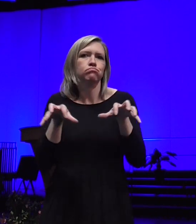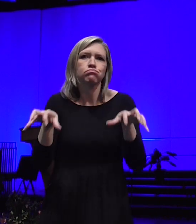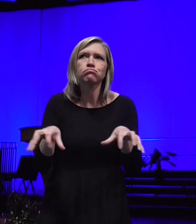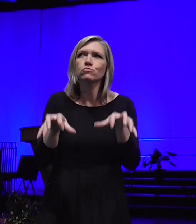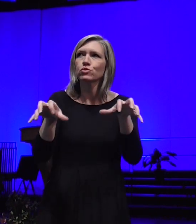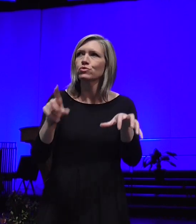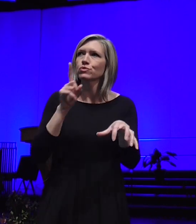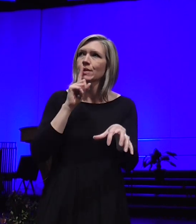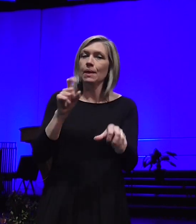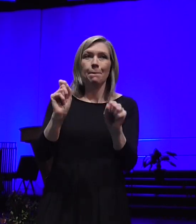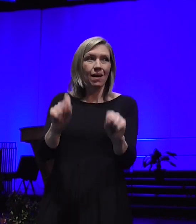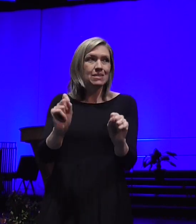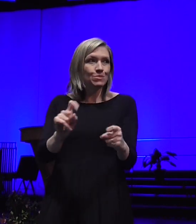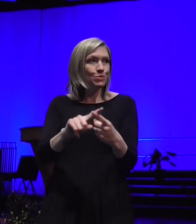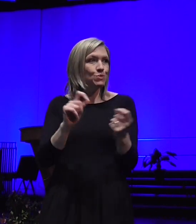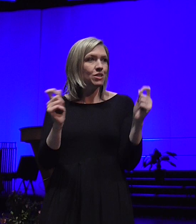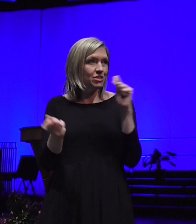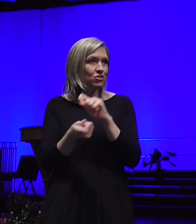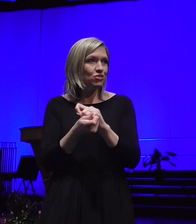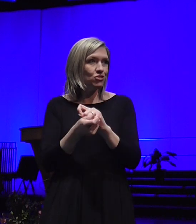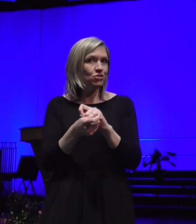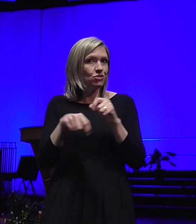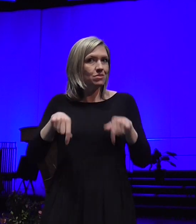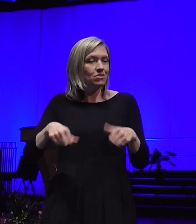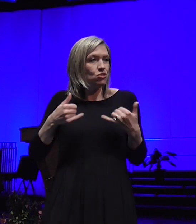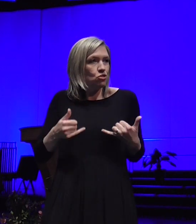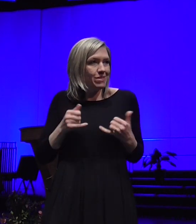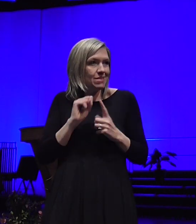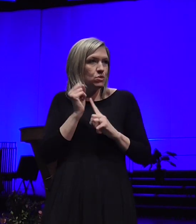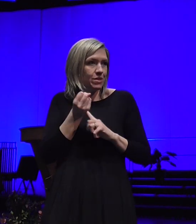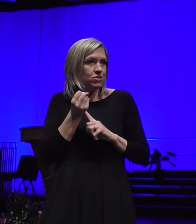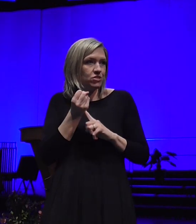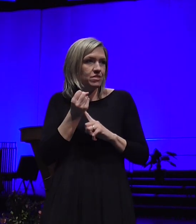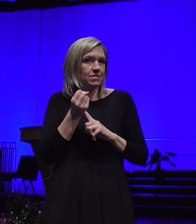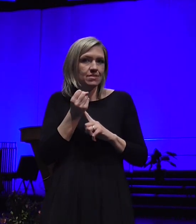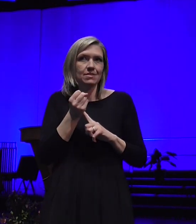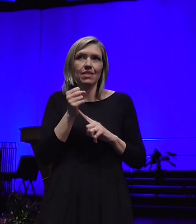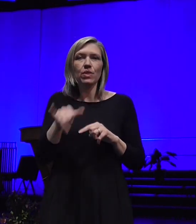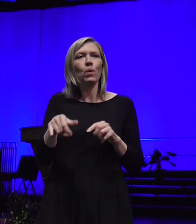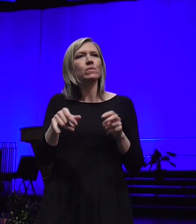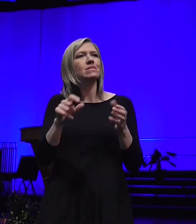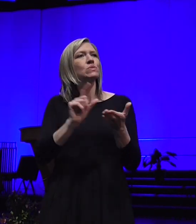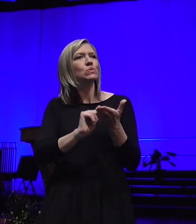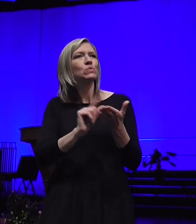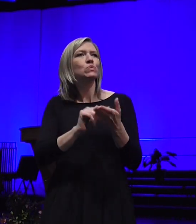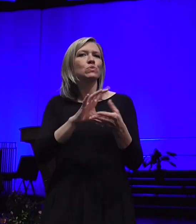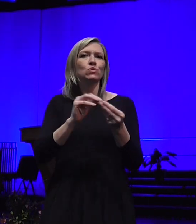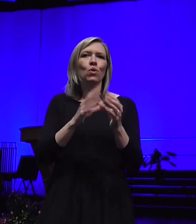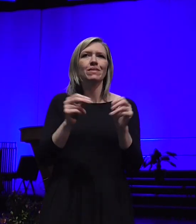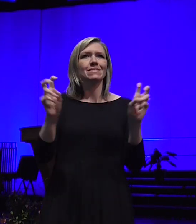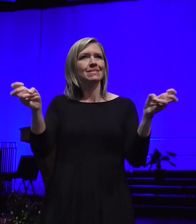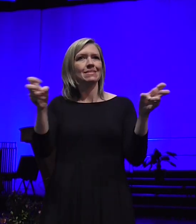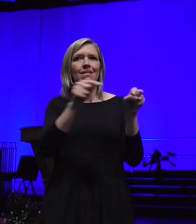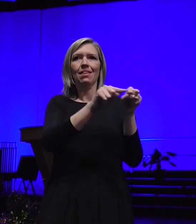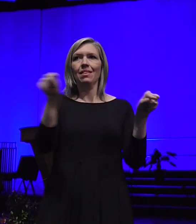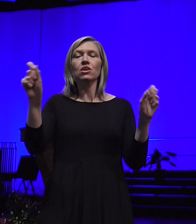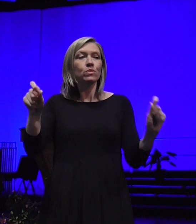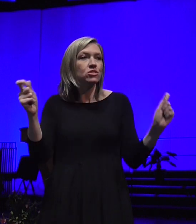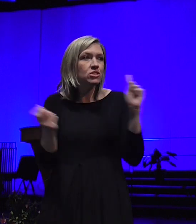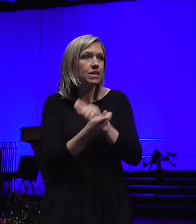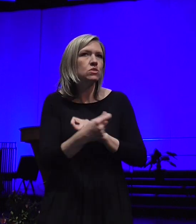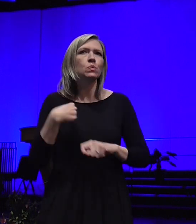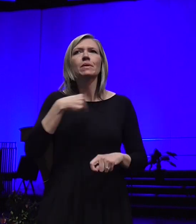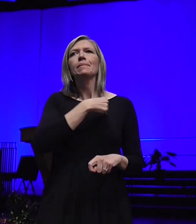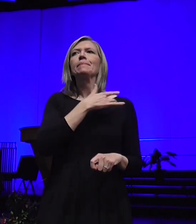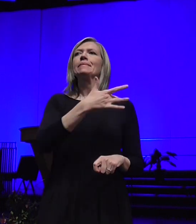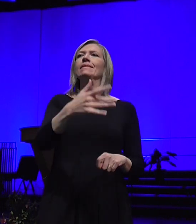has a great possibility of changing the situation that we're in now, changing those headlines, because we have a tendency to focus on the